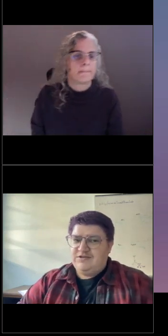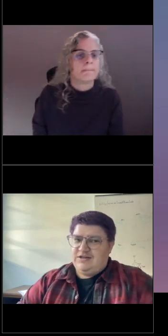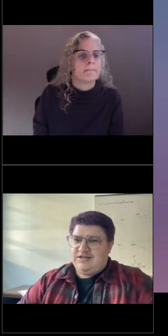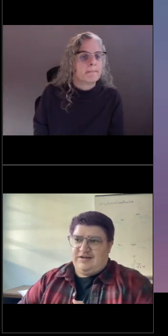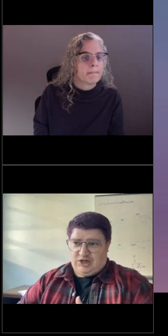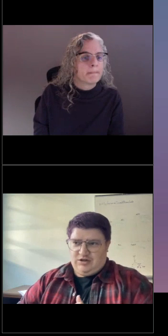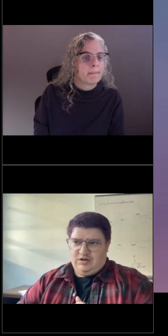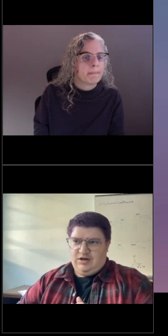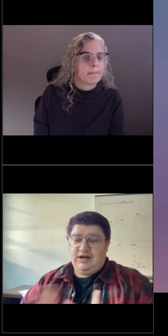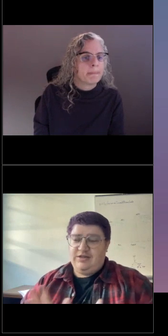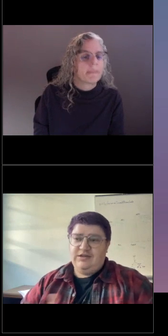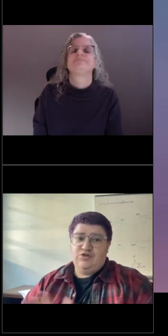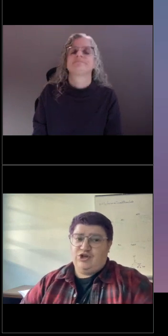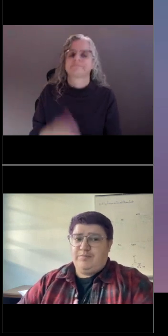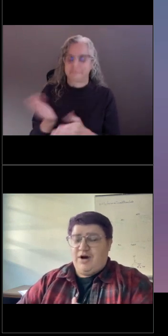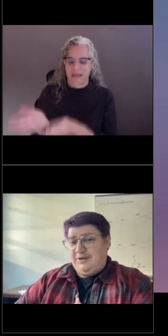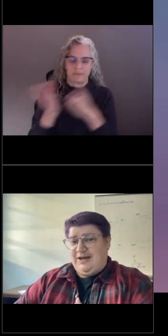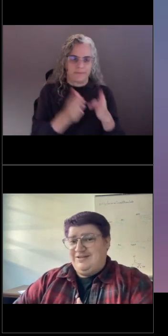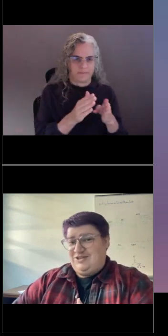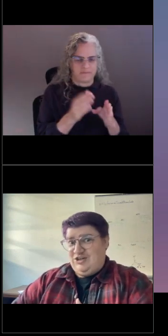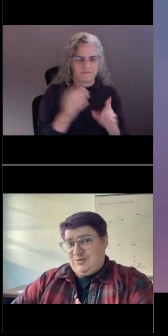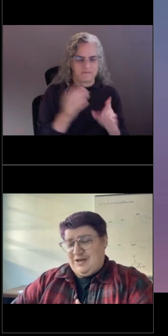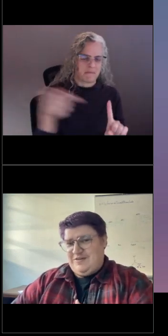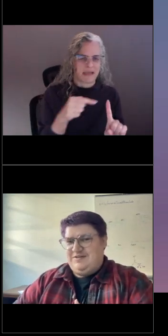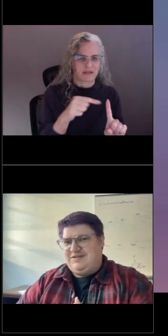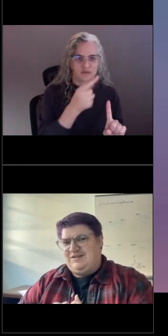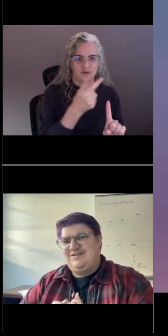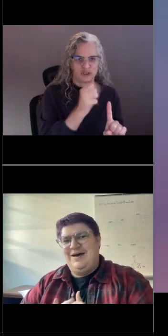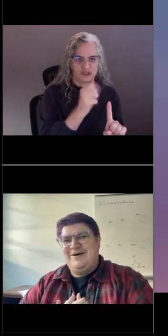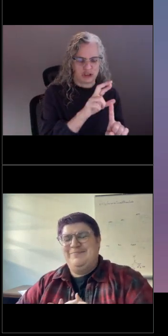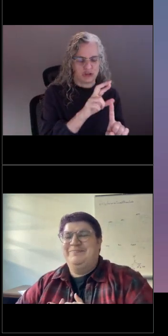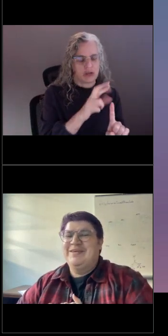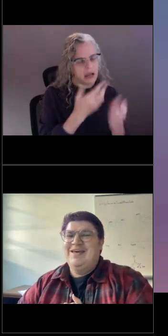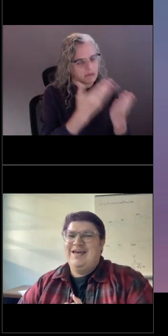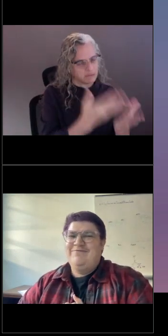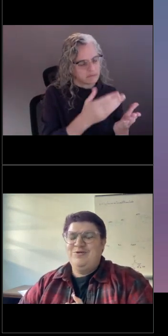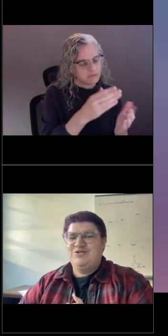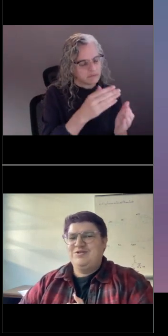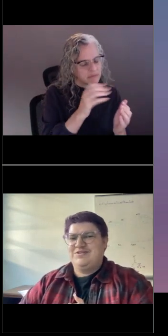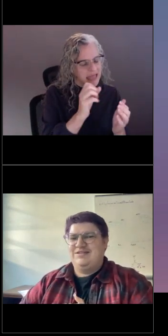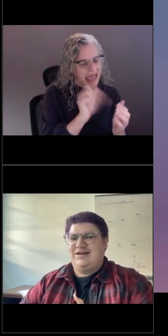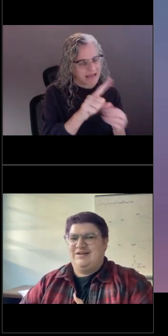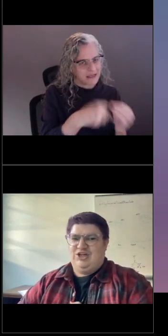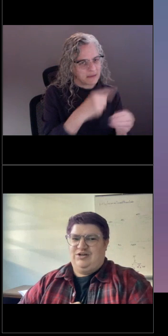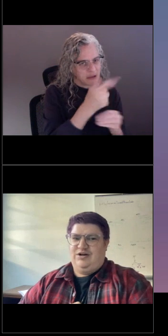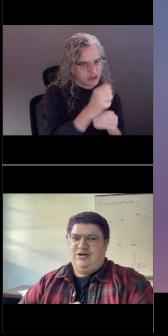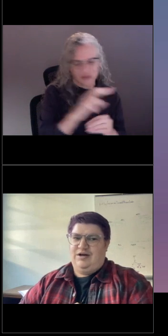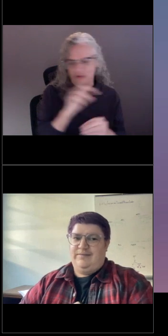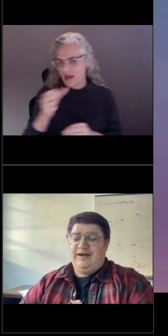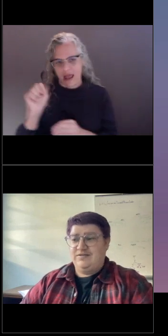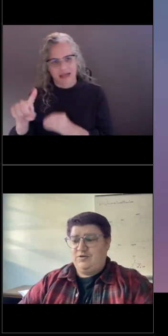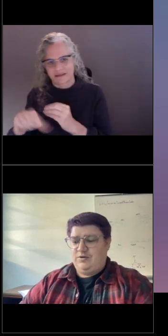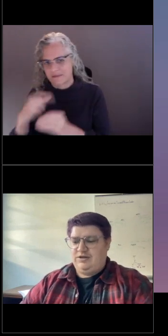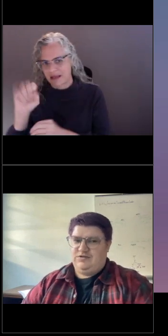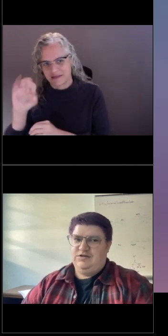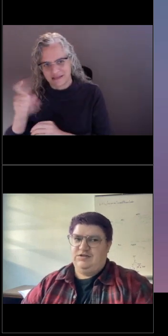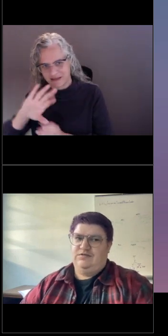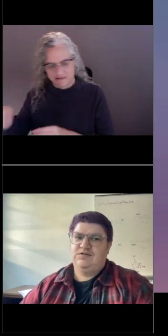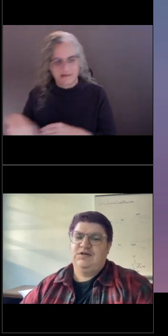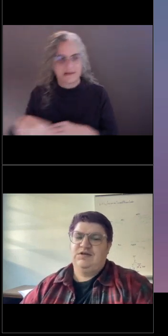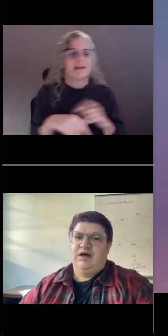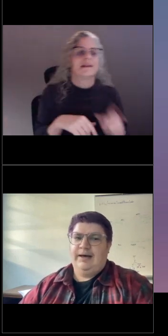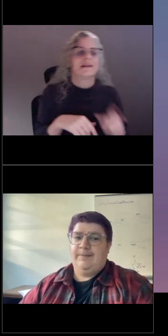if you decide to ask gender, and I think that you should probably ask gender rather than sex. If you do decide to ask gender, I have some quick do's